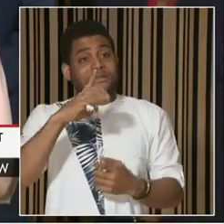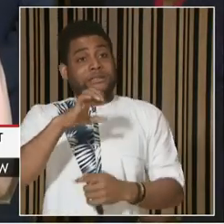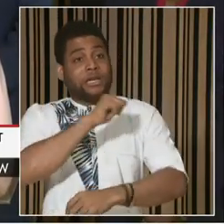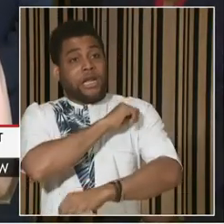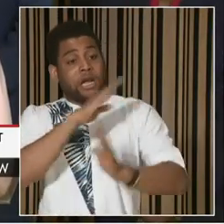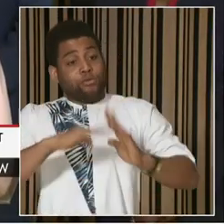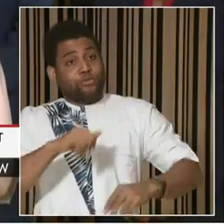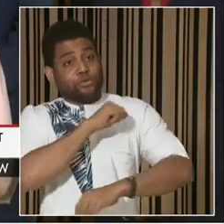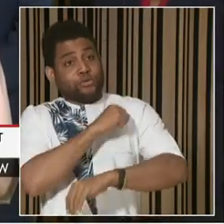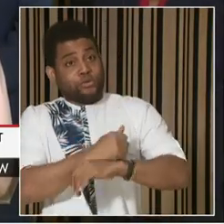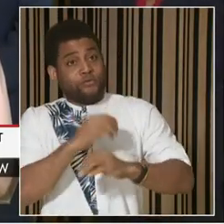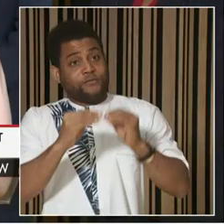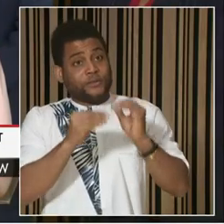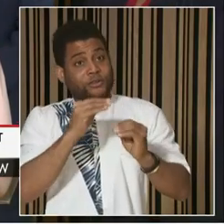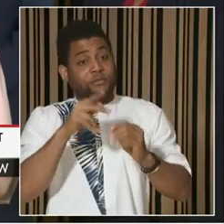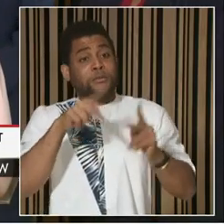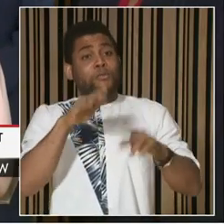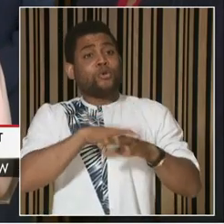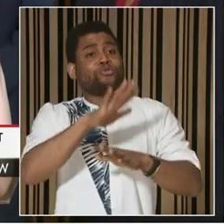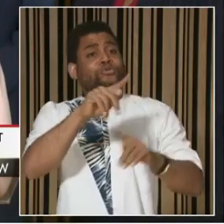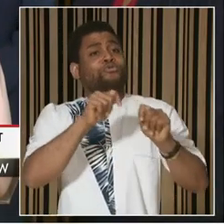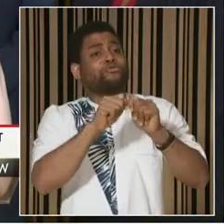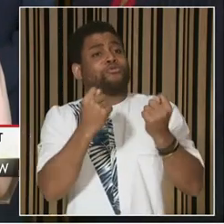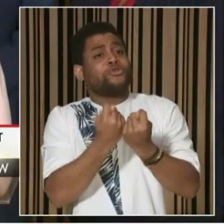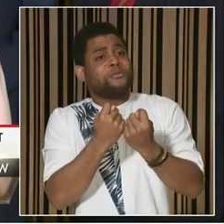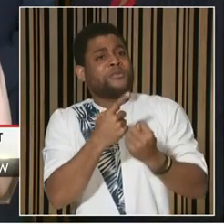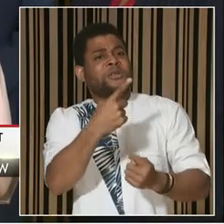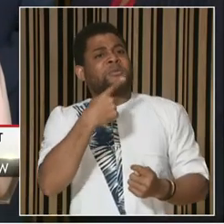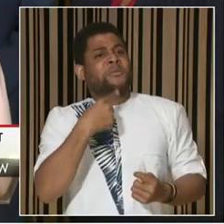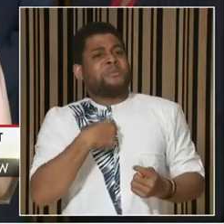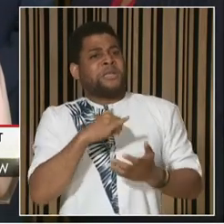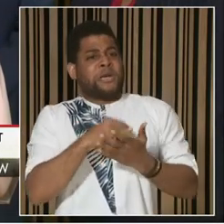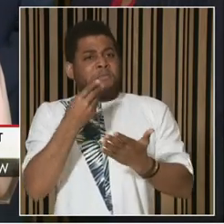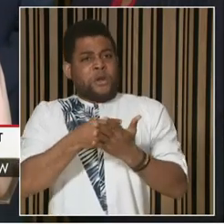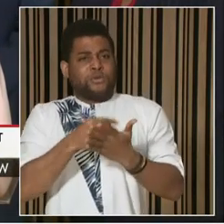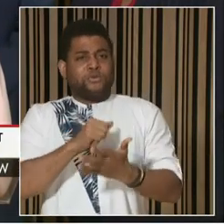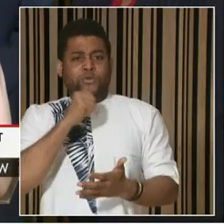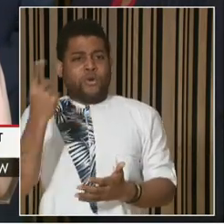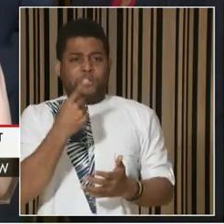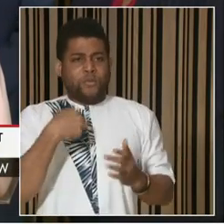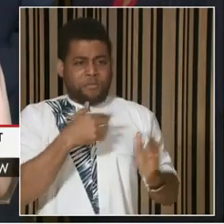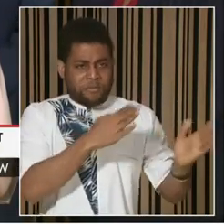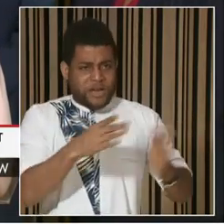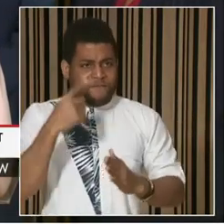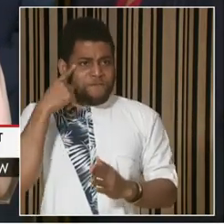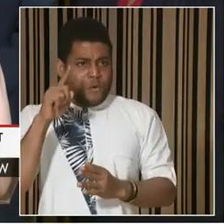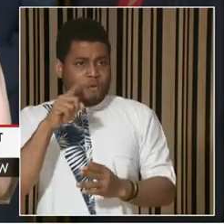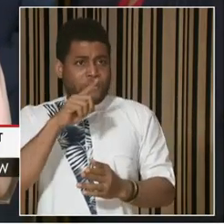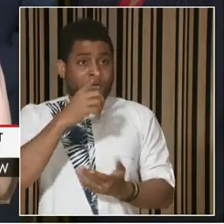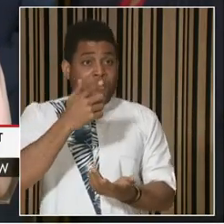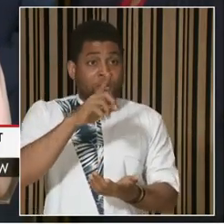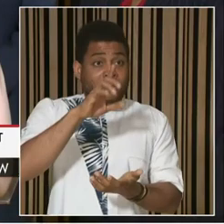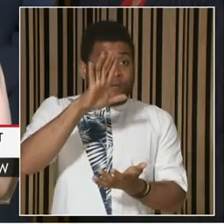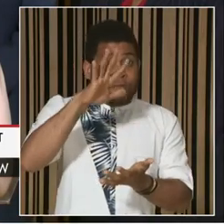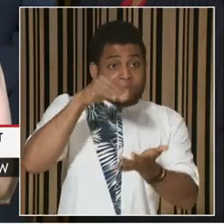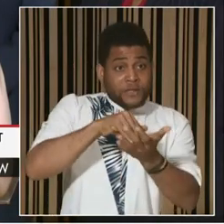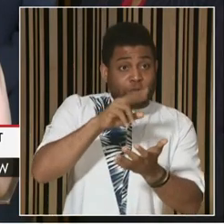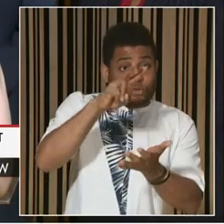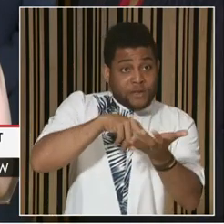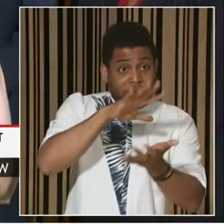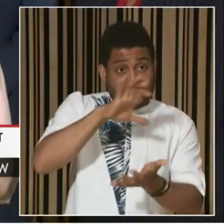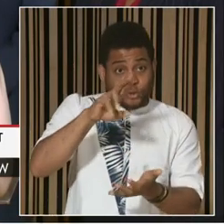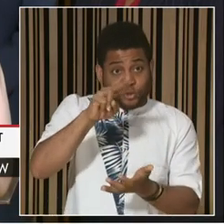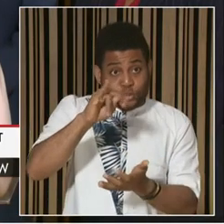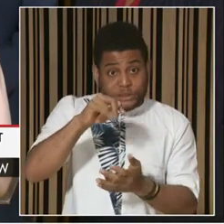Folks on your team were telling us that, this money would not only help repair those 1,500 units, but that the budget would include